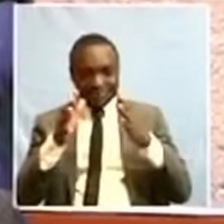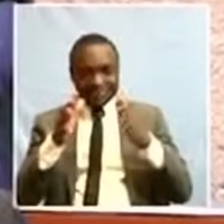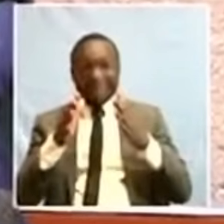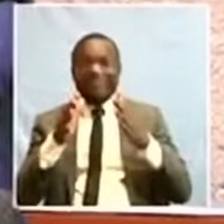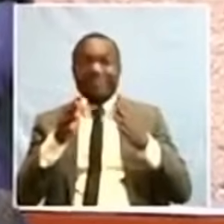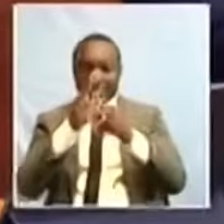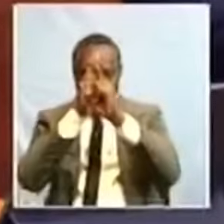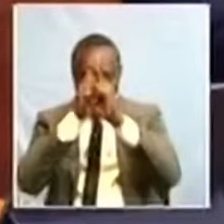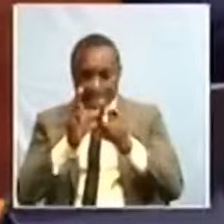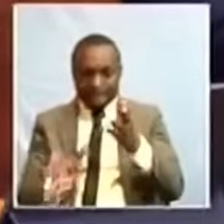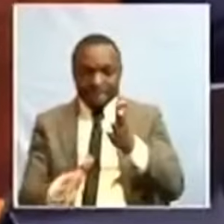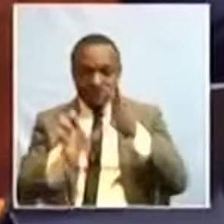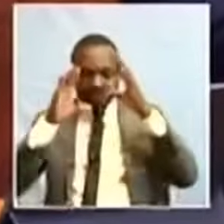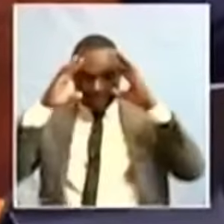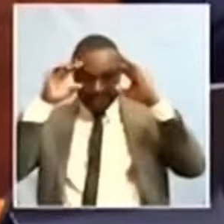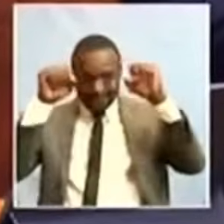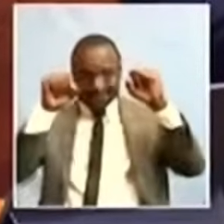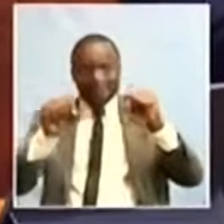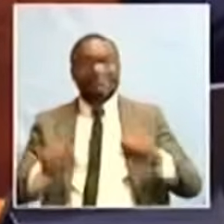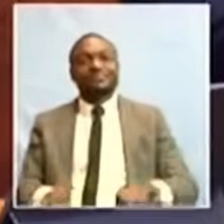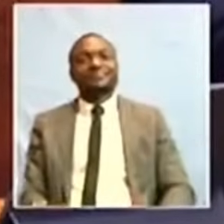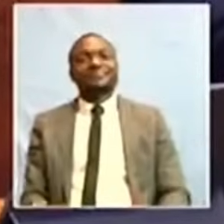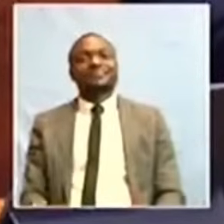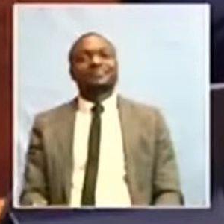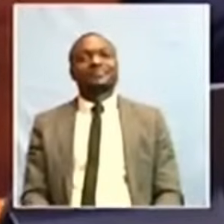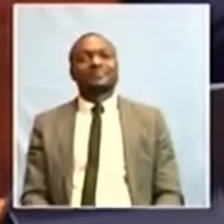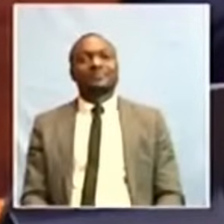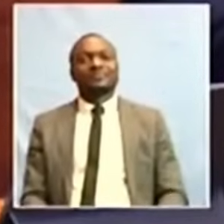Honor the Vice President.